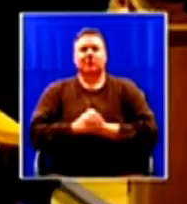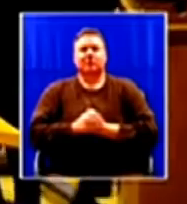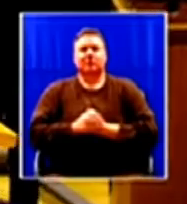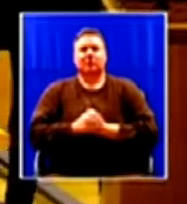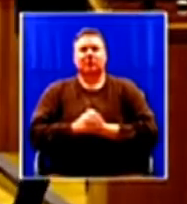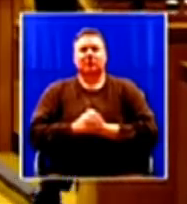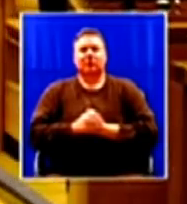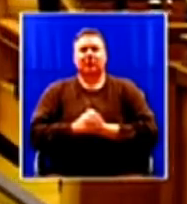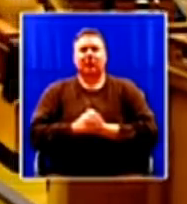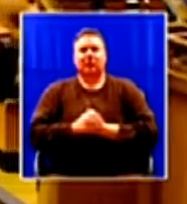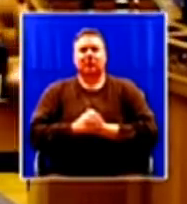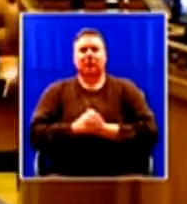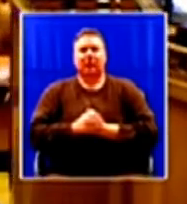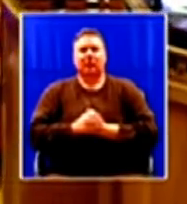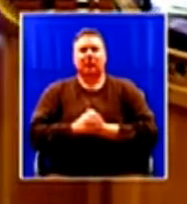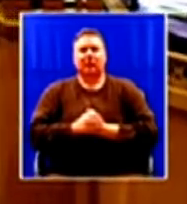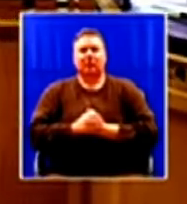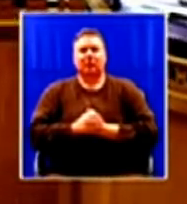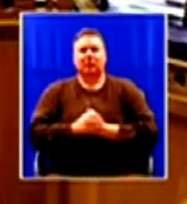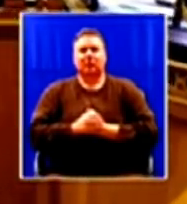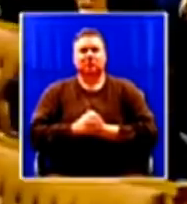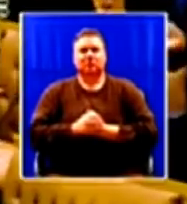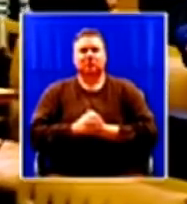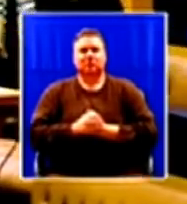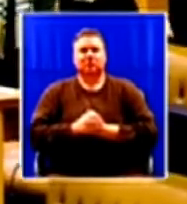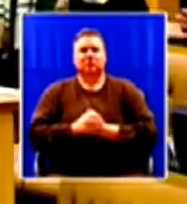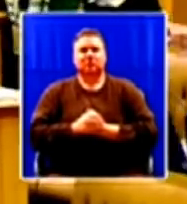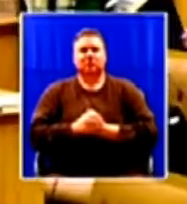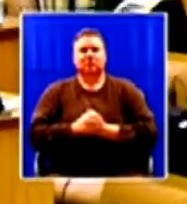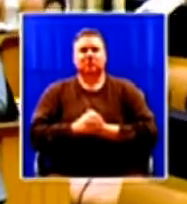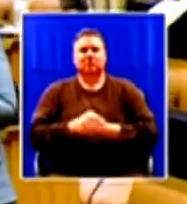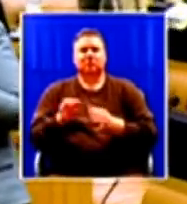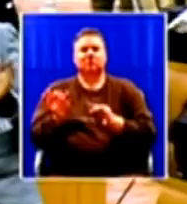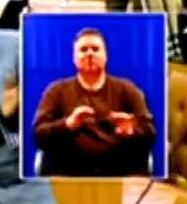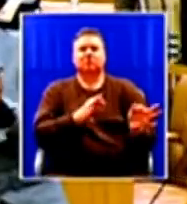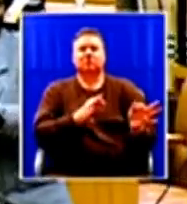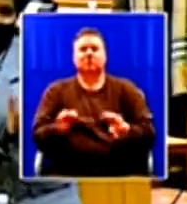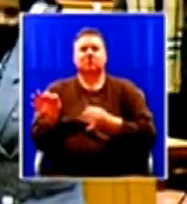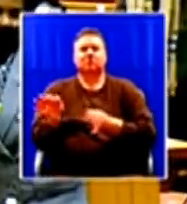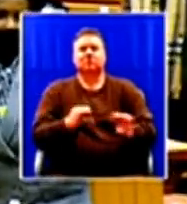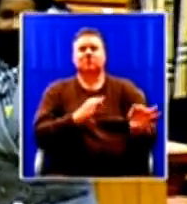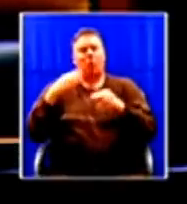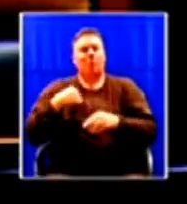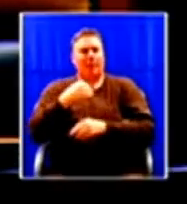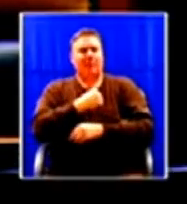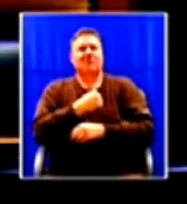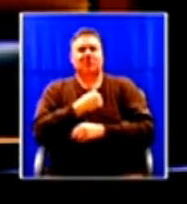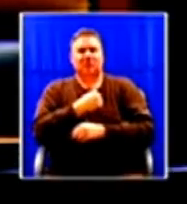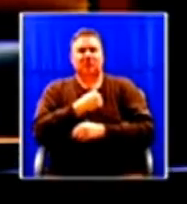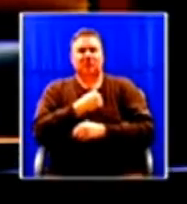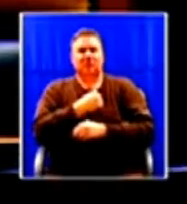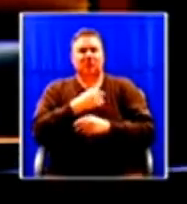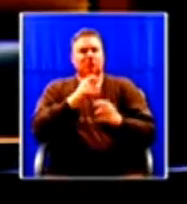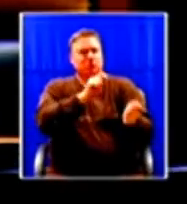this position, even though we have got reservations, she will actually be removed from that